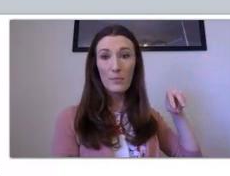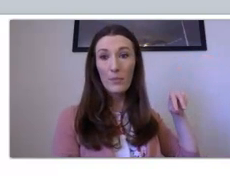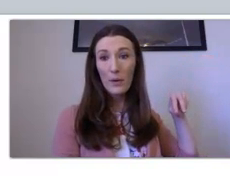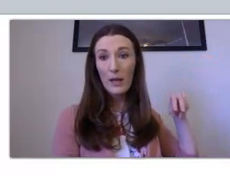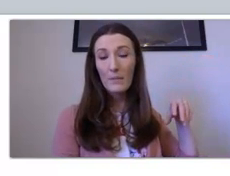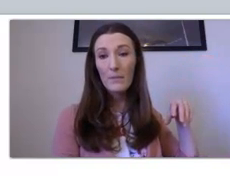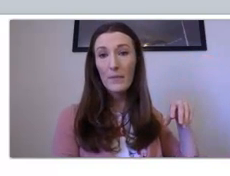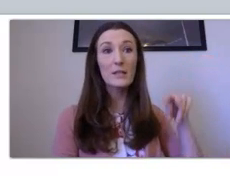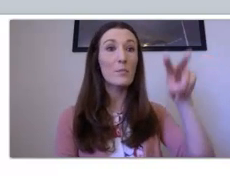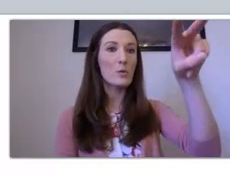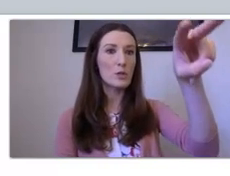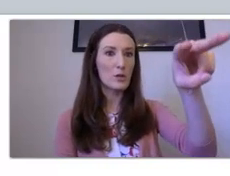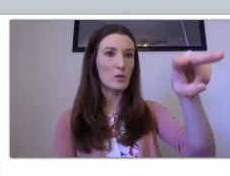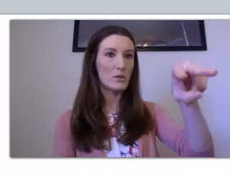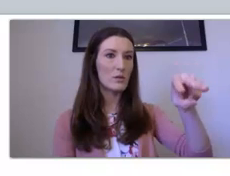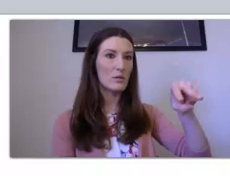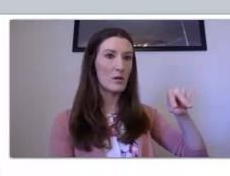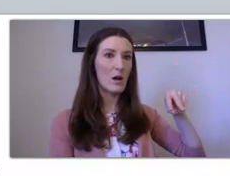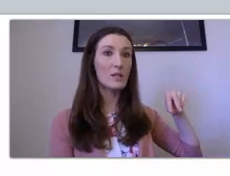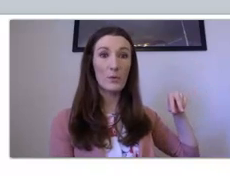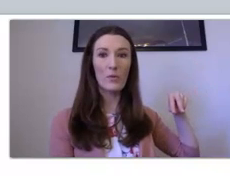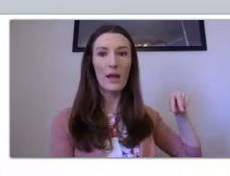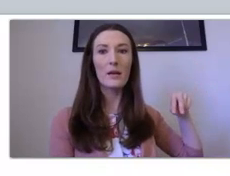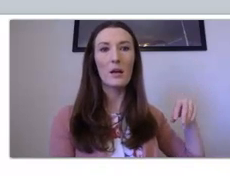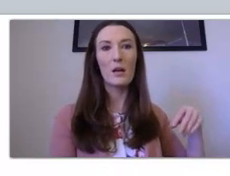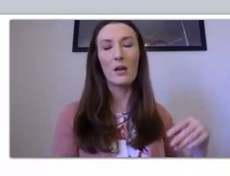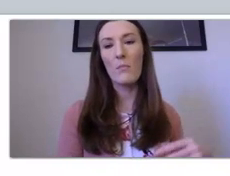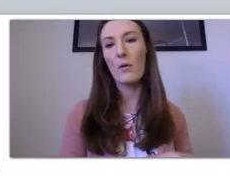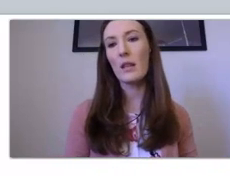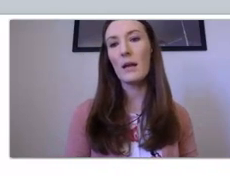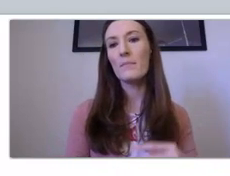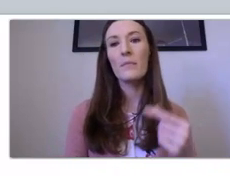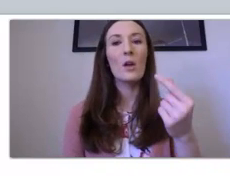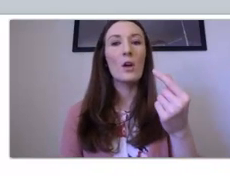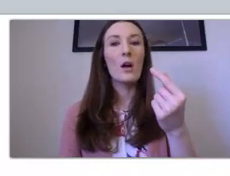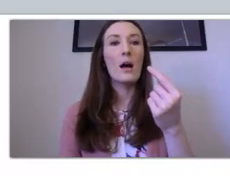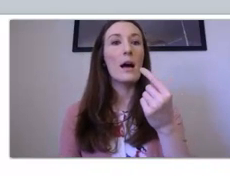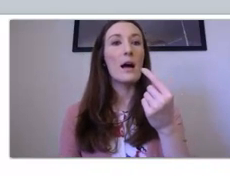lines broken, as opposed to a smooth line, a non-broken line.